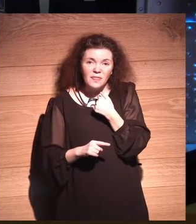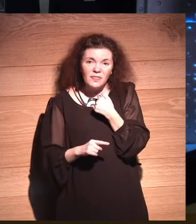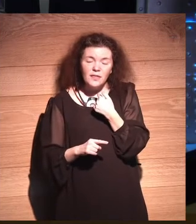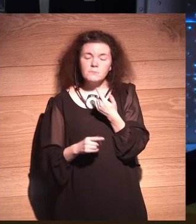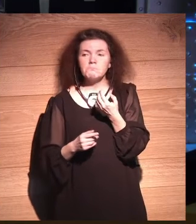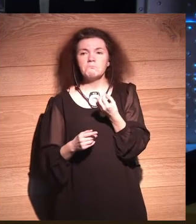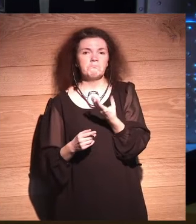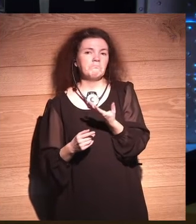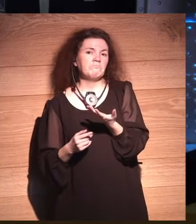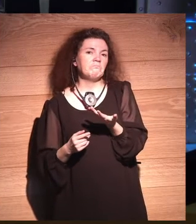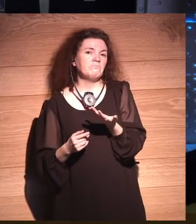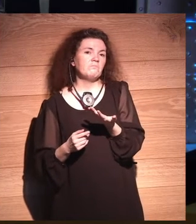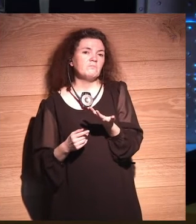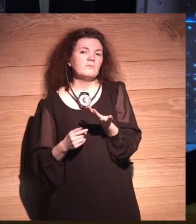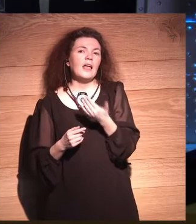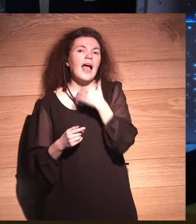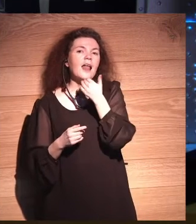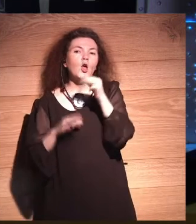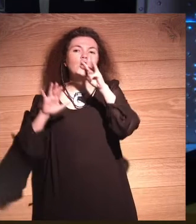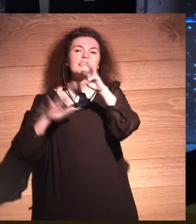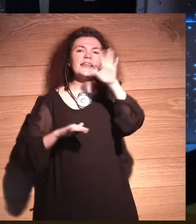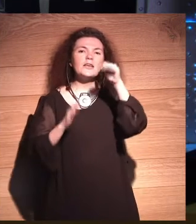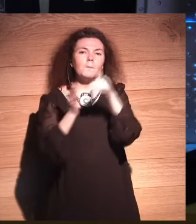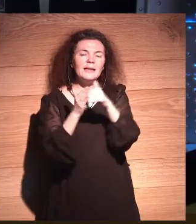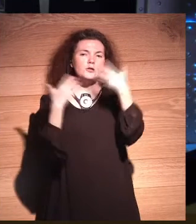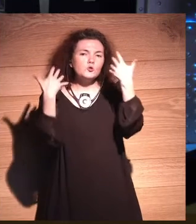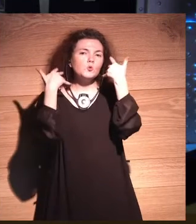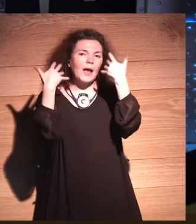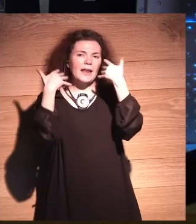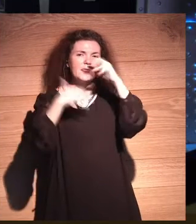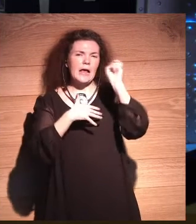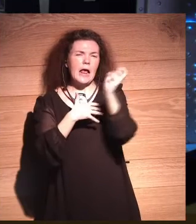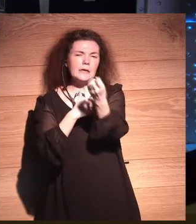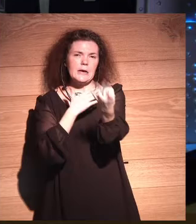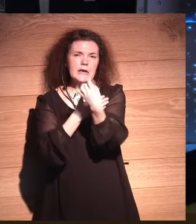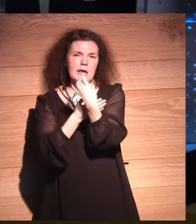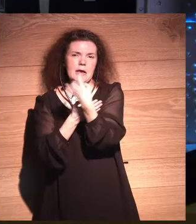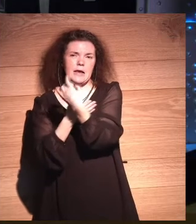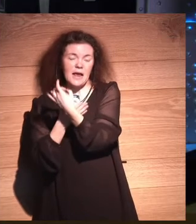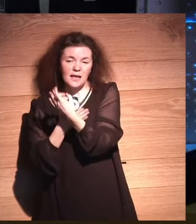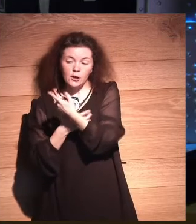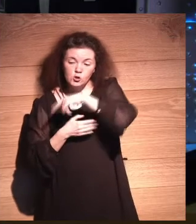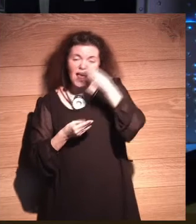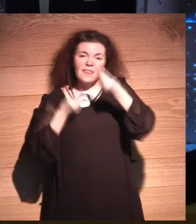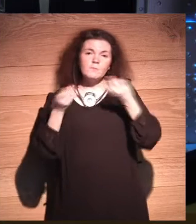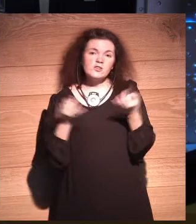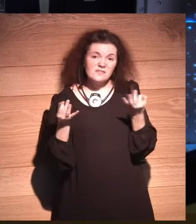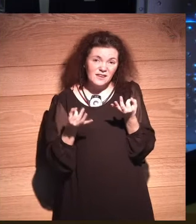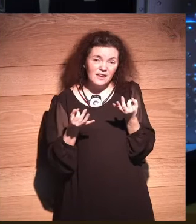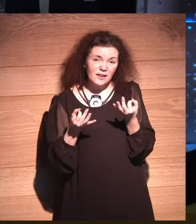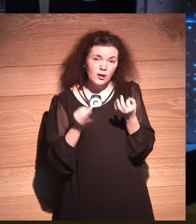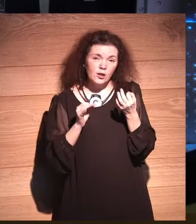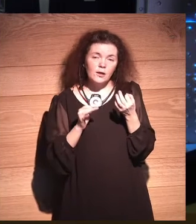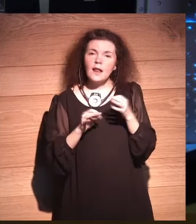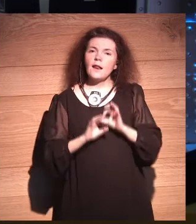of 85,000 suggestions from people. And you know what we did with those suggestions? Absolutely